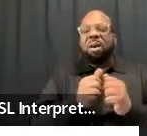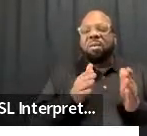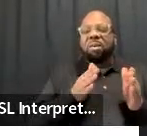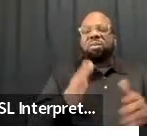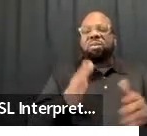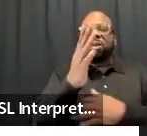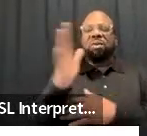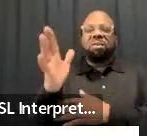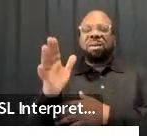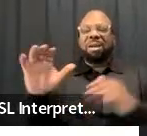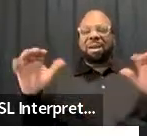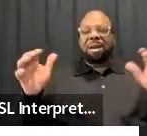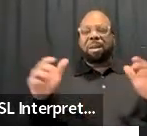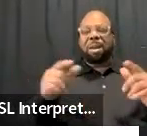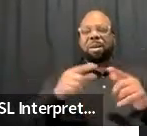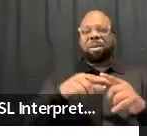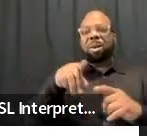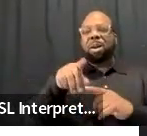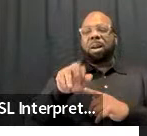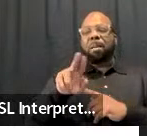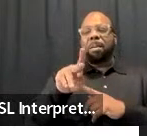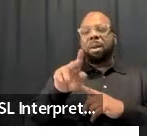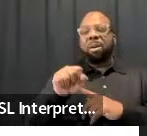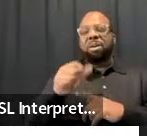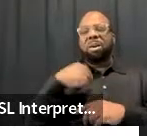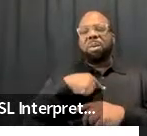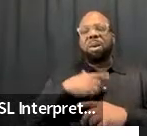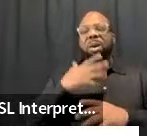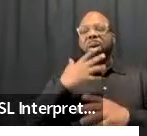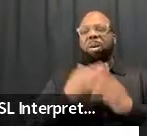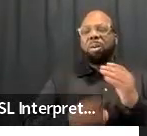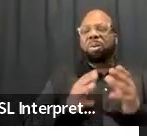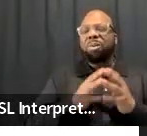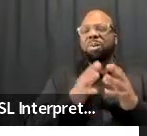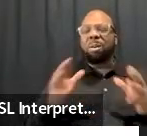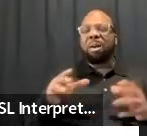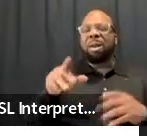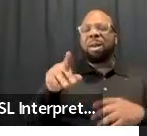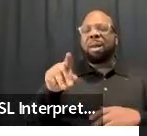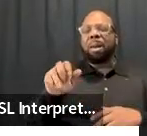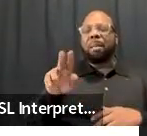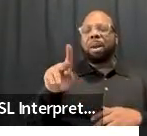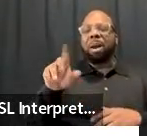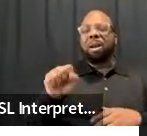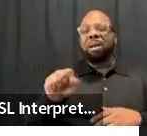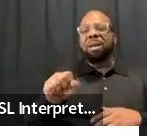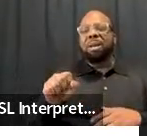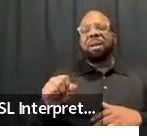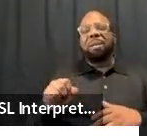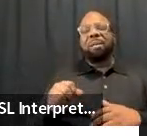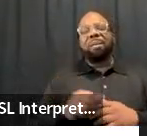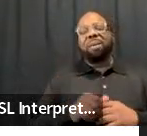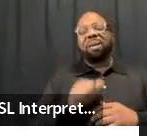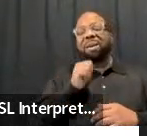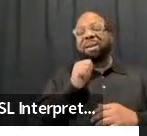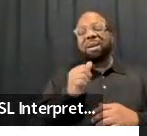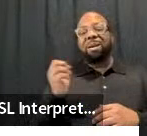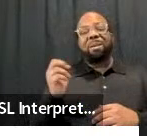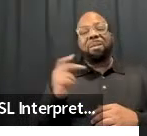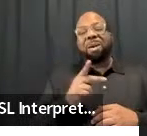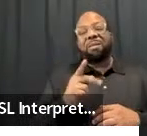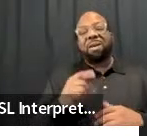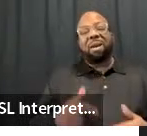parks, and we're losing so many parks and so many mature trees that won't come back for our lifetime. And they're